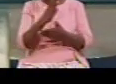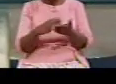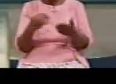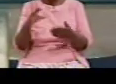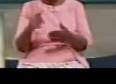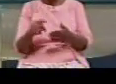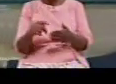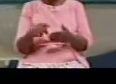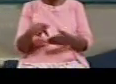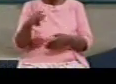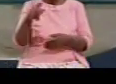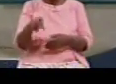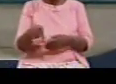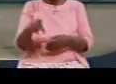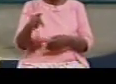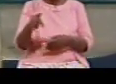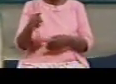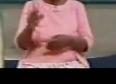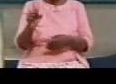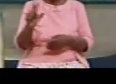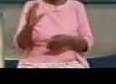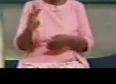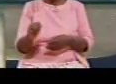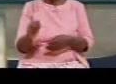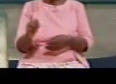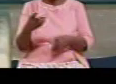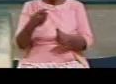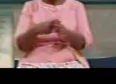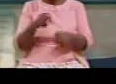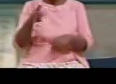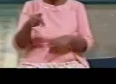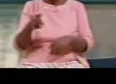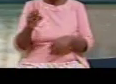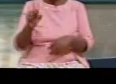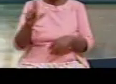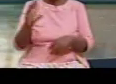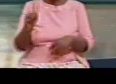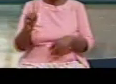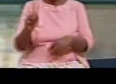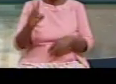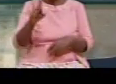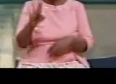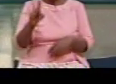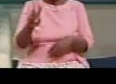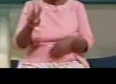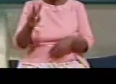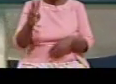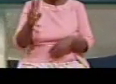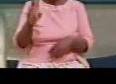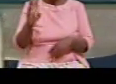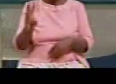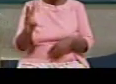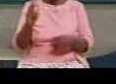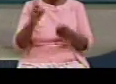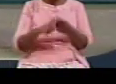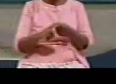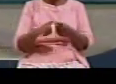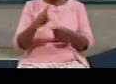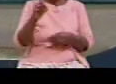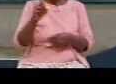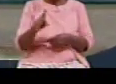from Psalm 126 all through to Psalm 133. We're looking